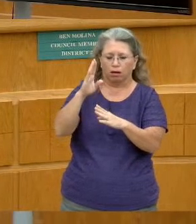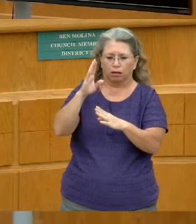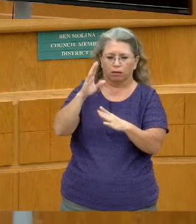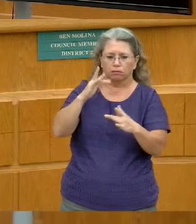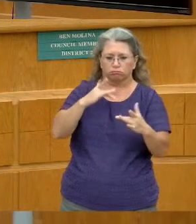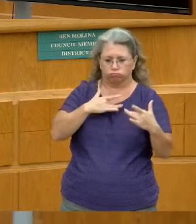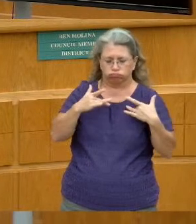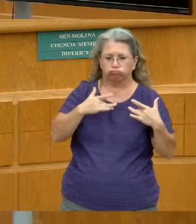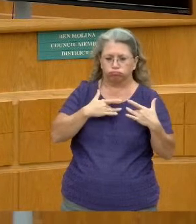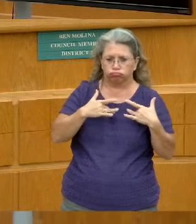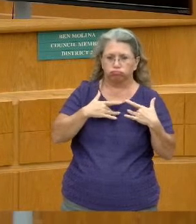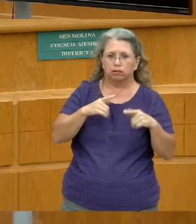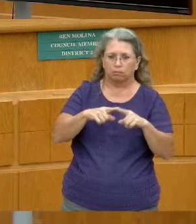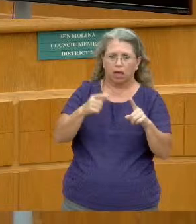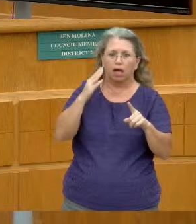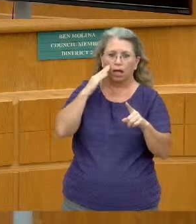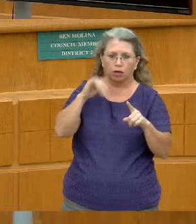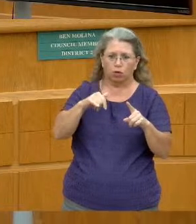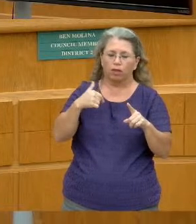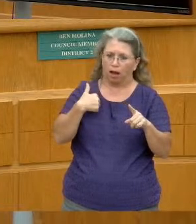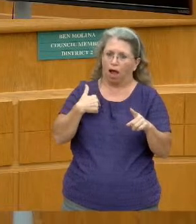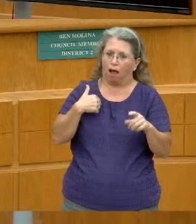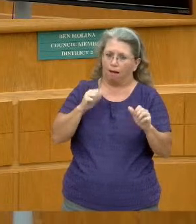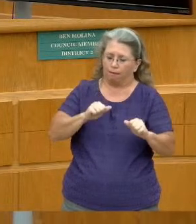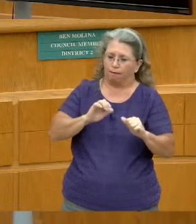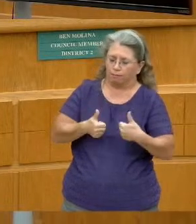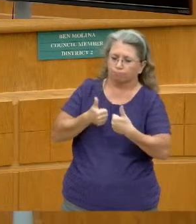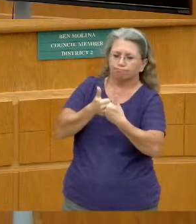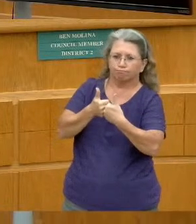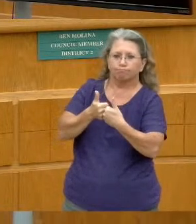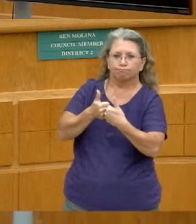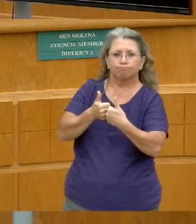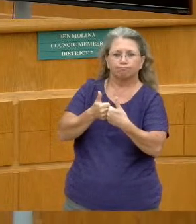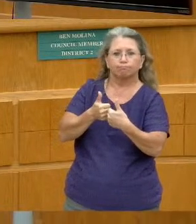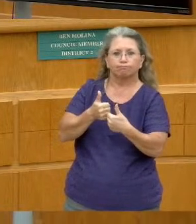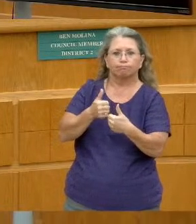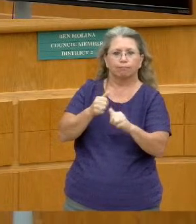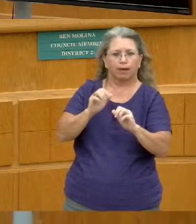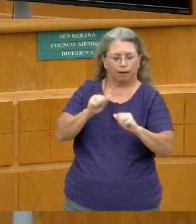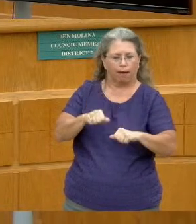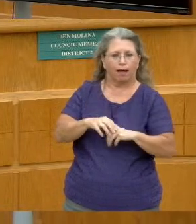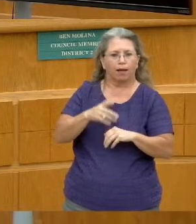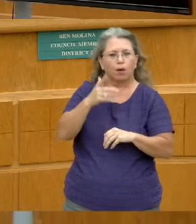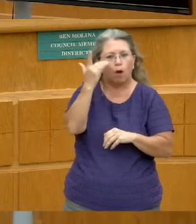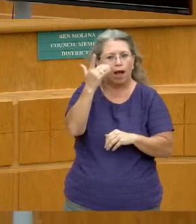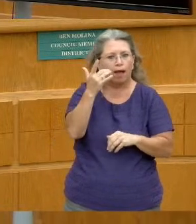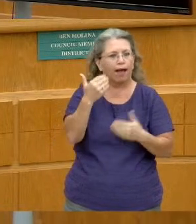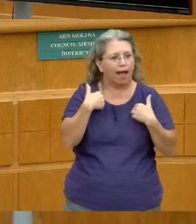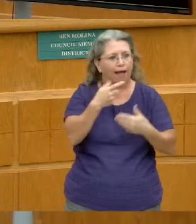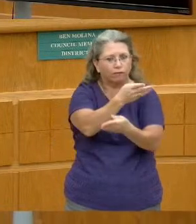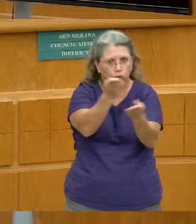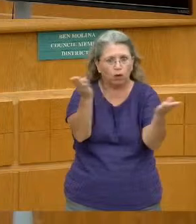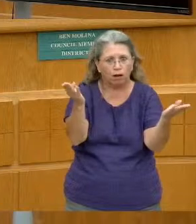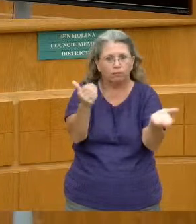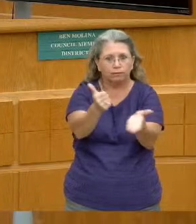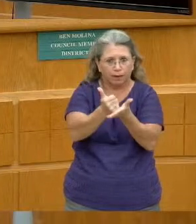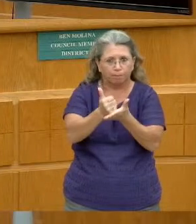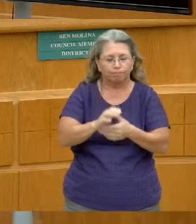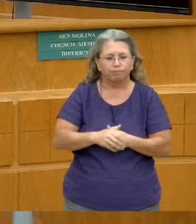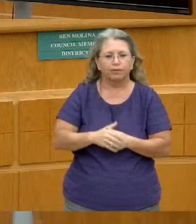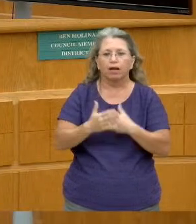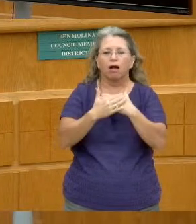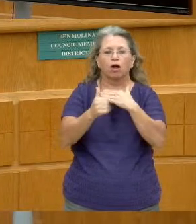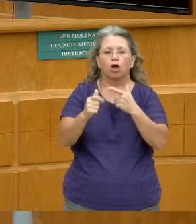I also am up to the task, because I have all of you. And so here is the call to action. There